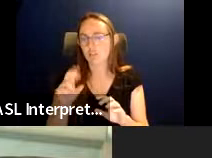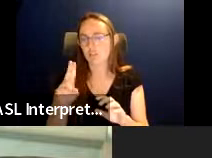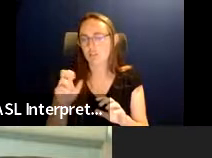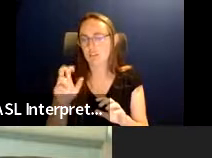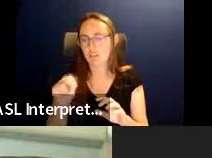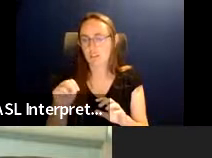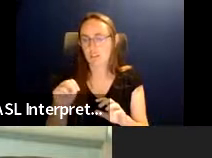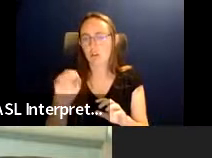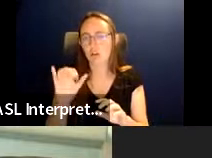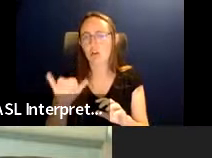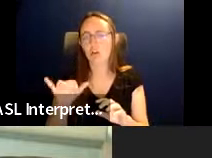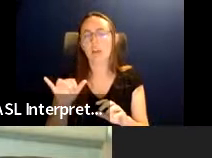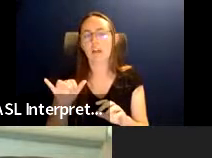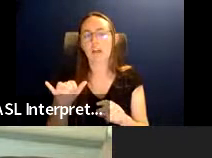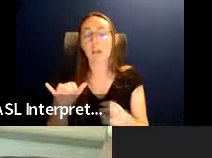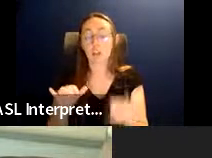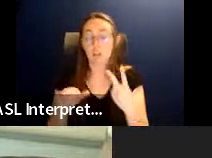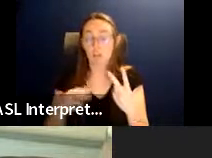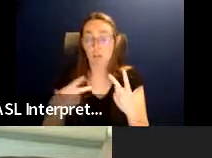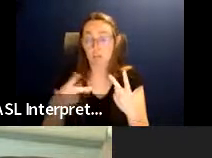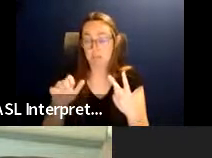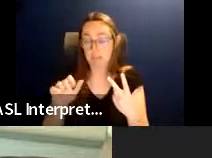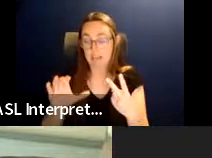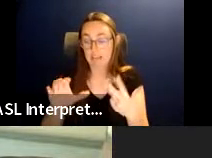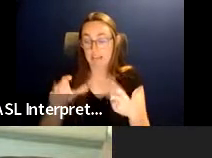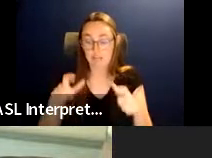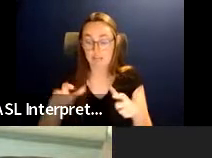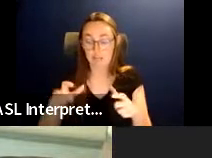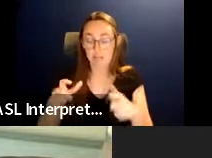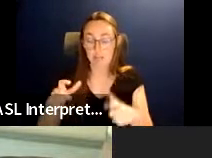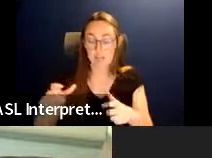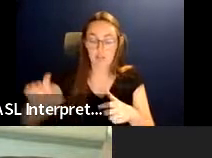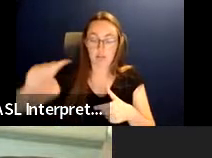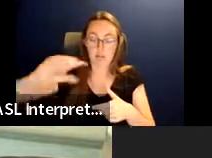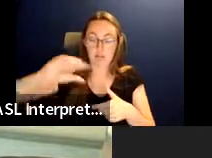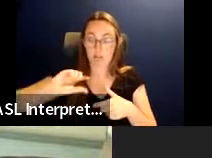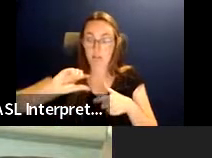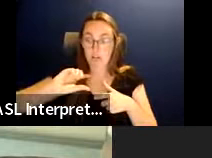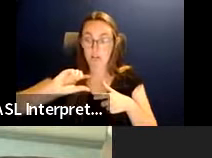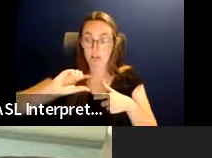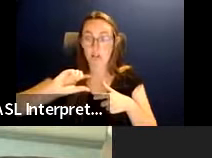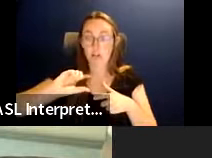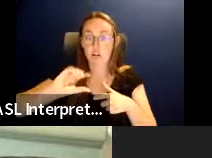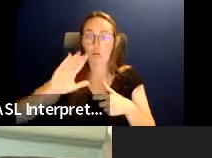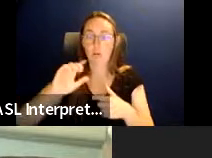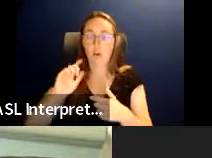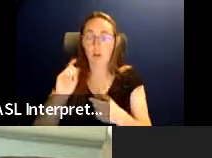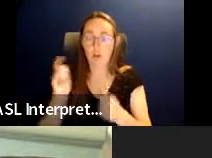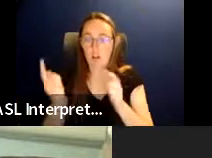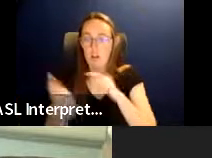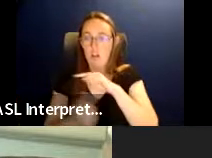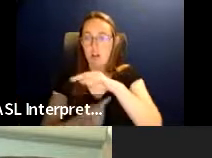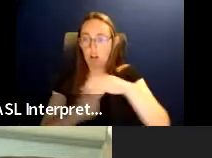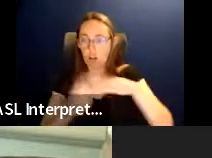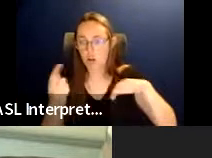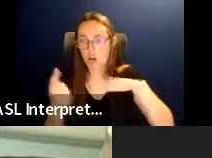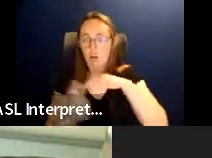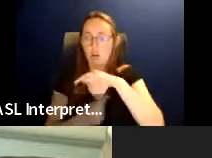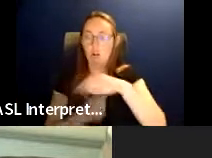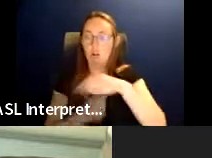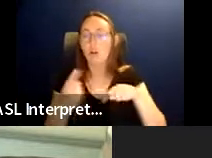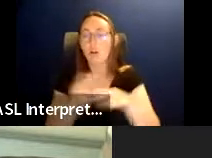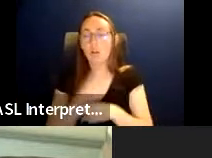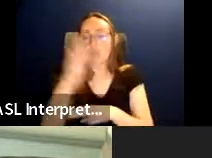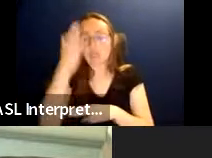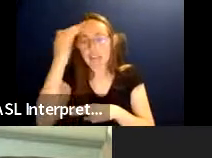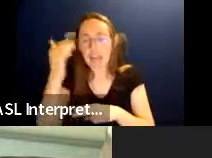upside down plastic plates. And this will rotate around. He uses his head, his upper lip, and he pushes